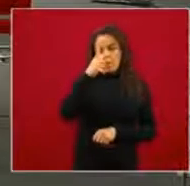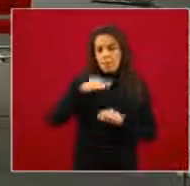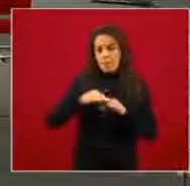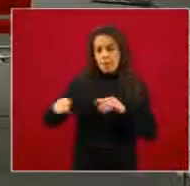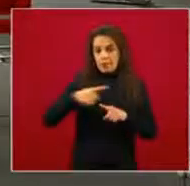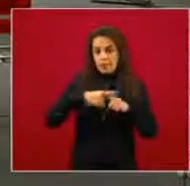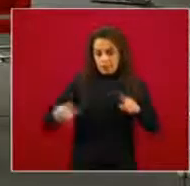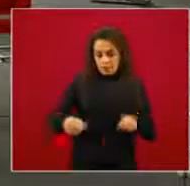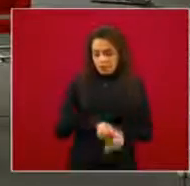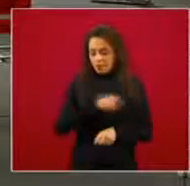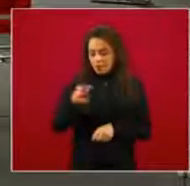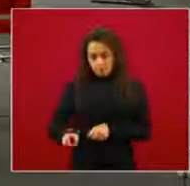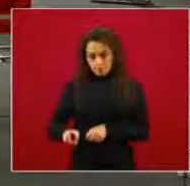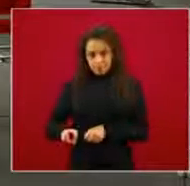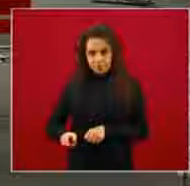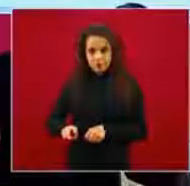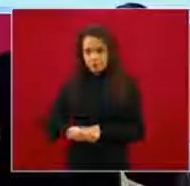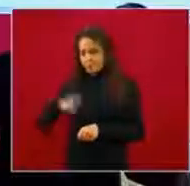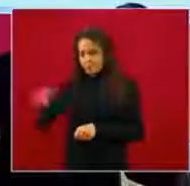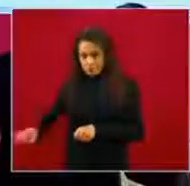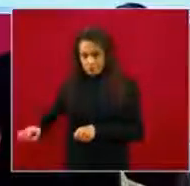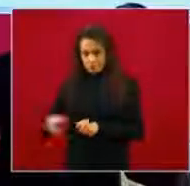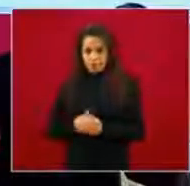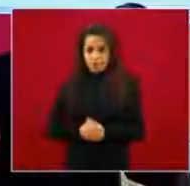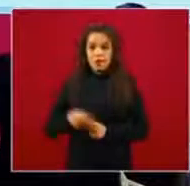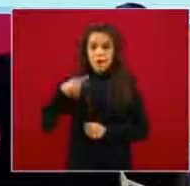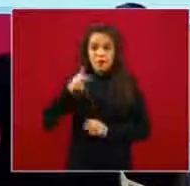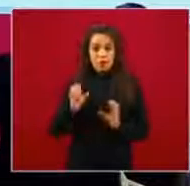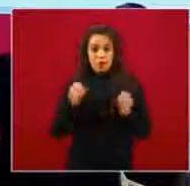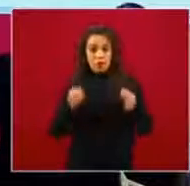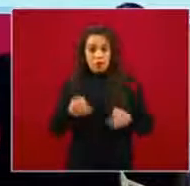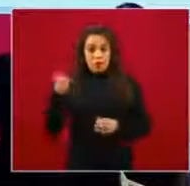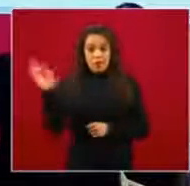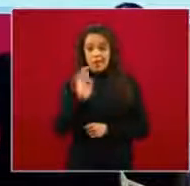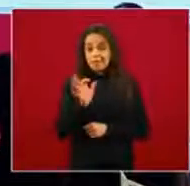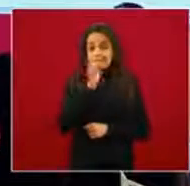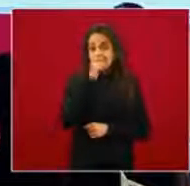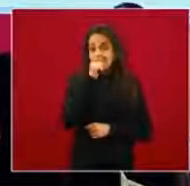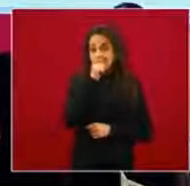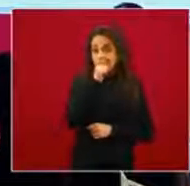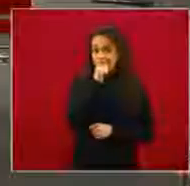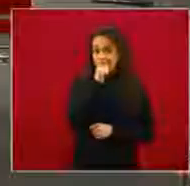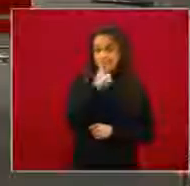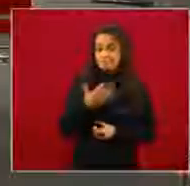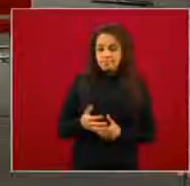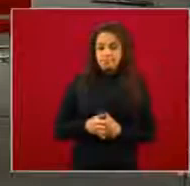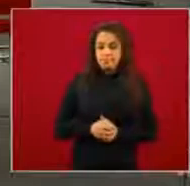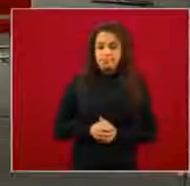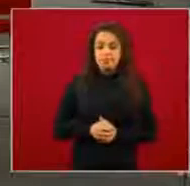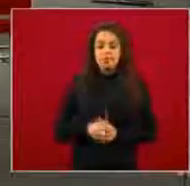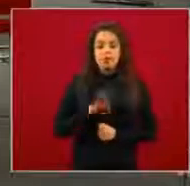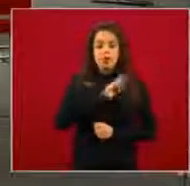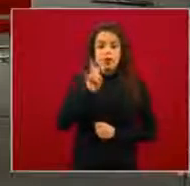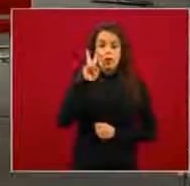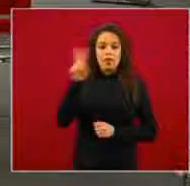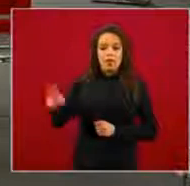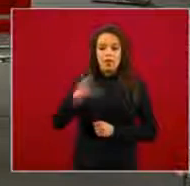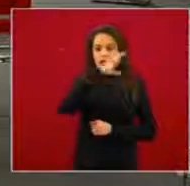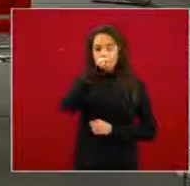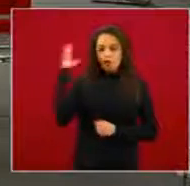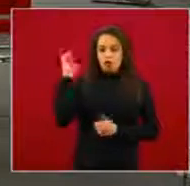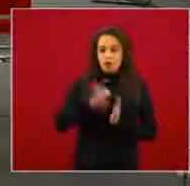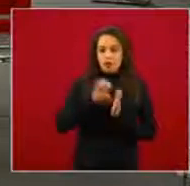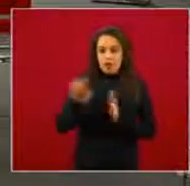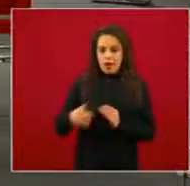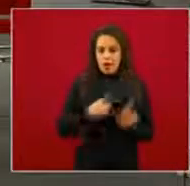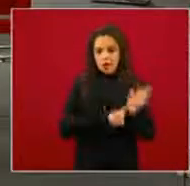have this, then we need to have this physical barrier like this one. We can go to the next slide. Here we have some examples